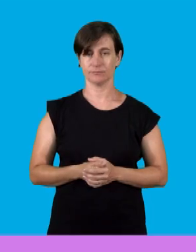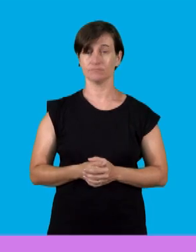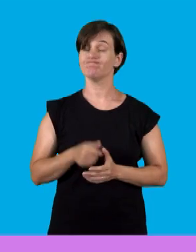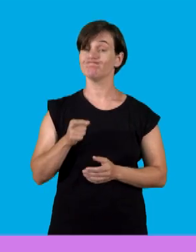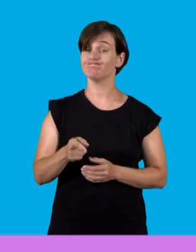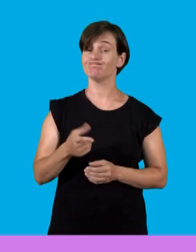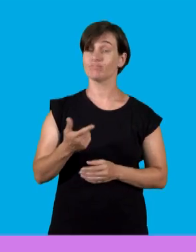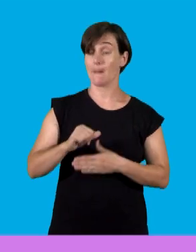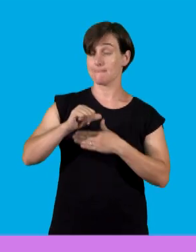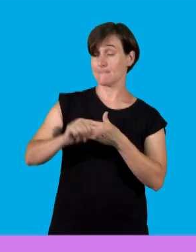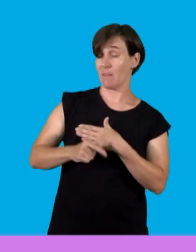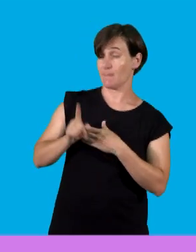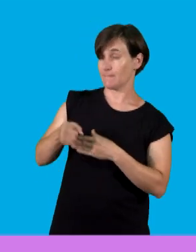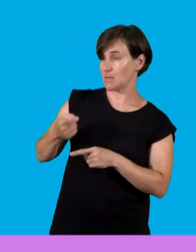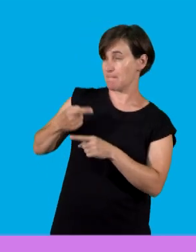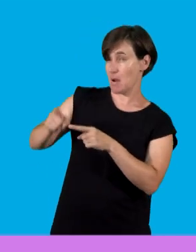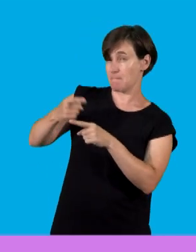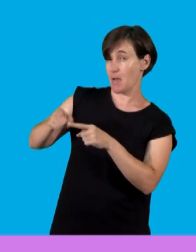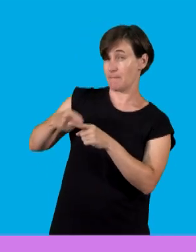This will give us a monthly repayment of